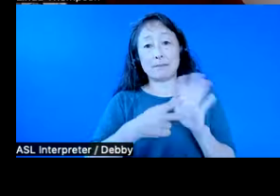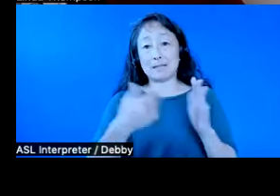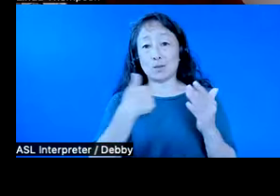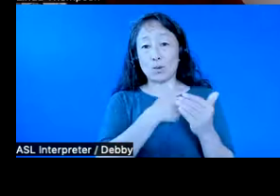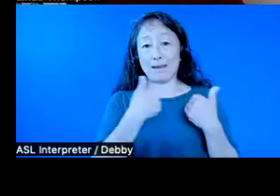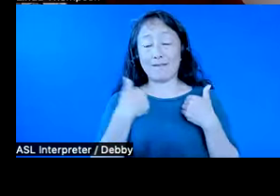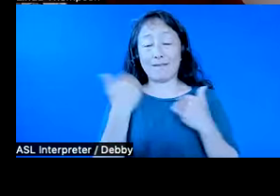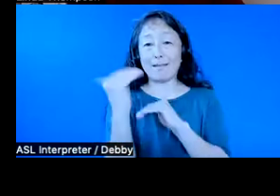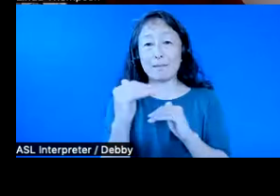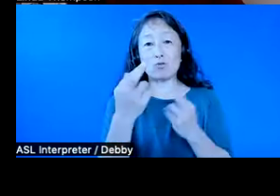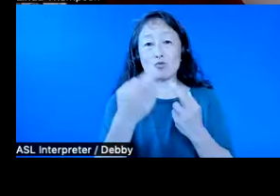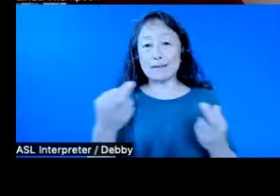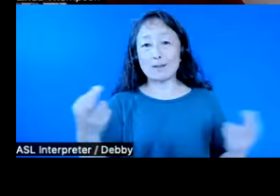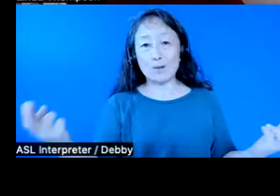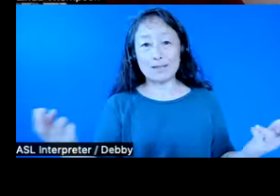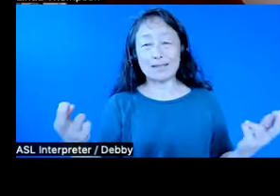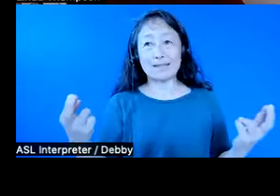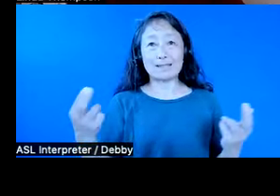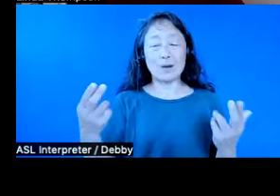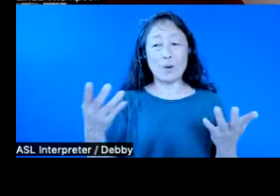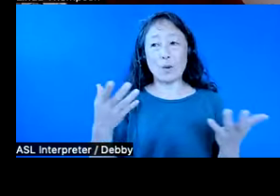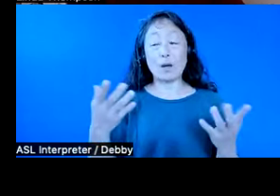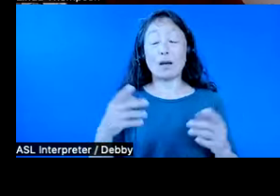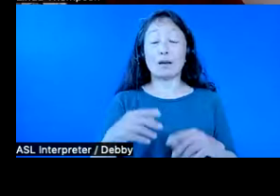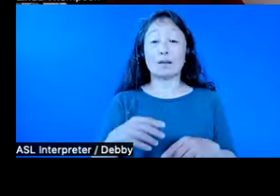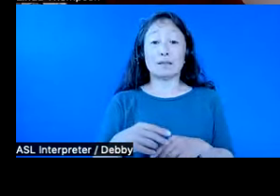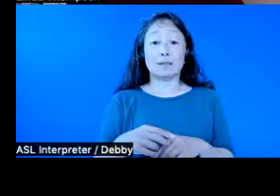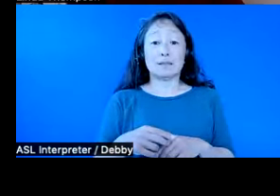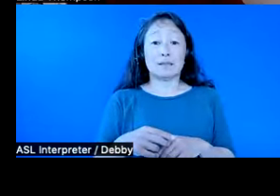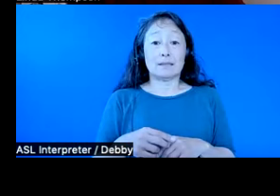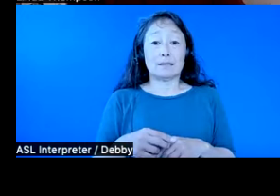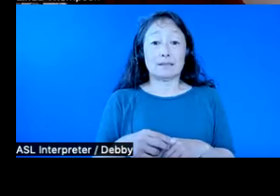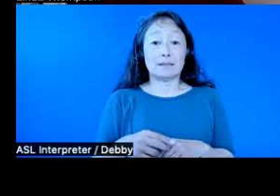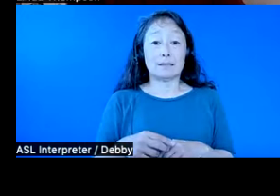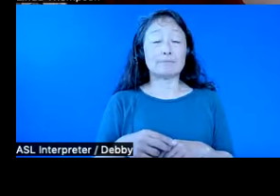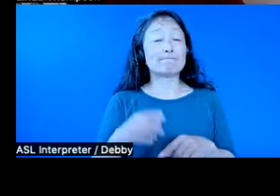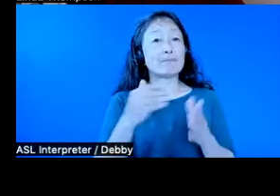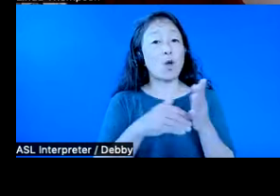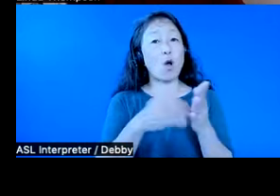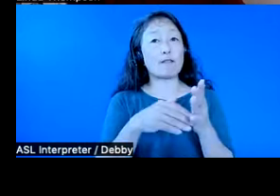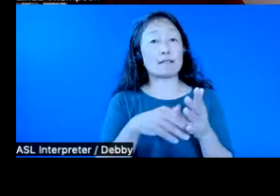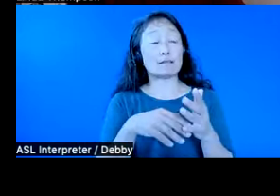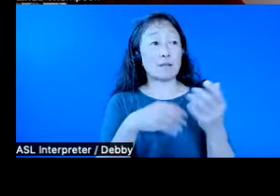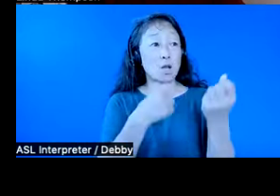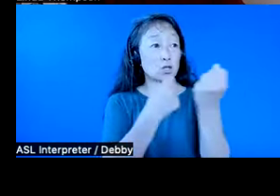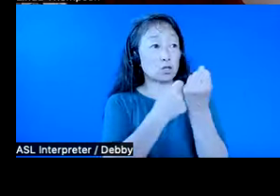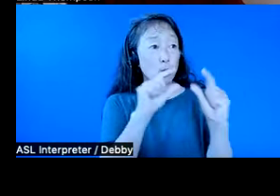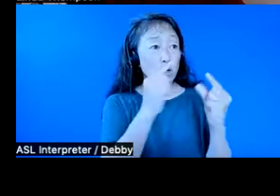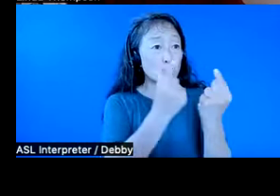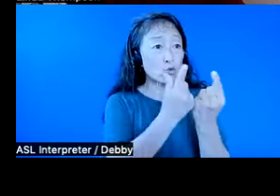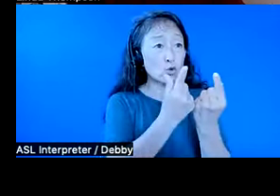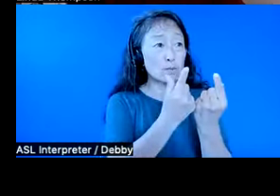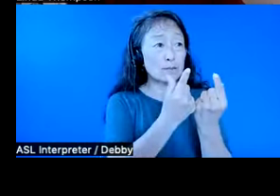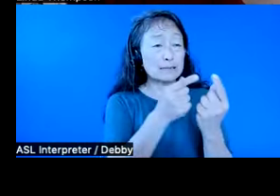with having like a support group or a one-on-one support, that there's so many things that can get shared and